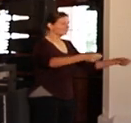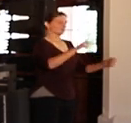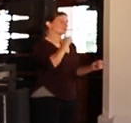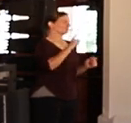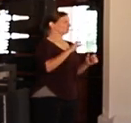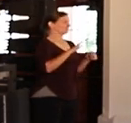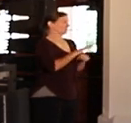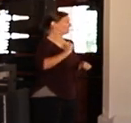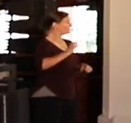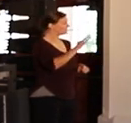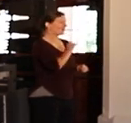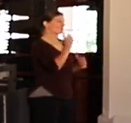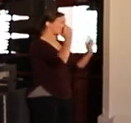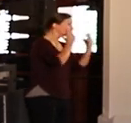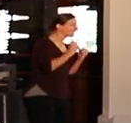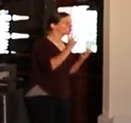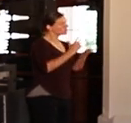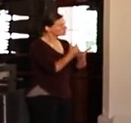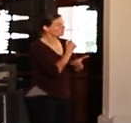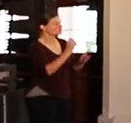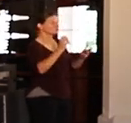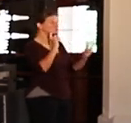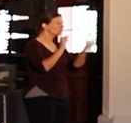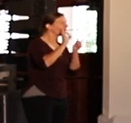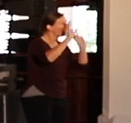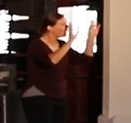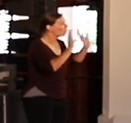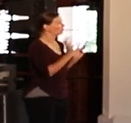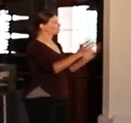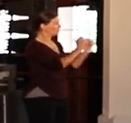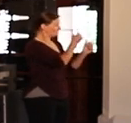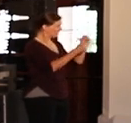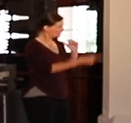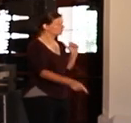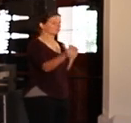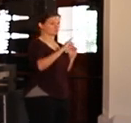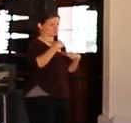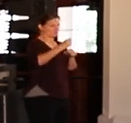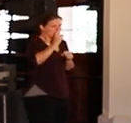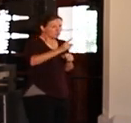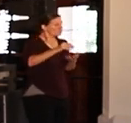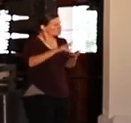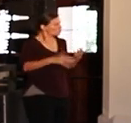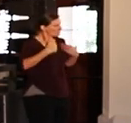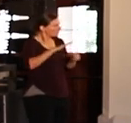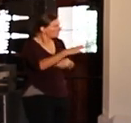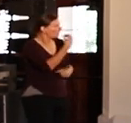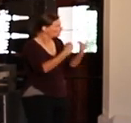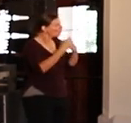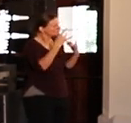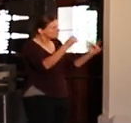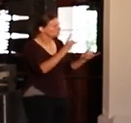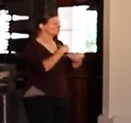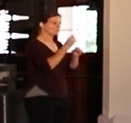really cares and takes the opportunity to say hello to our students, to make sure that they have a good meal, to make sure